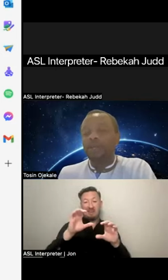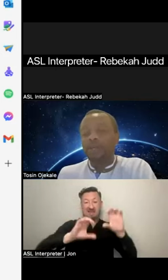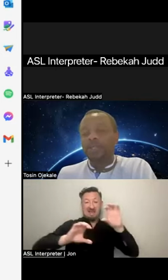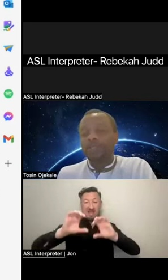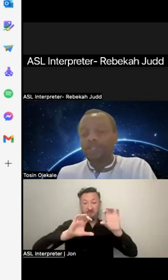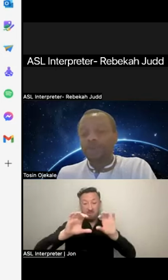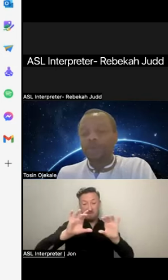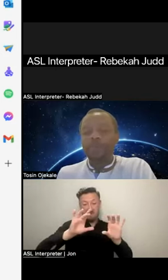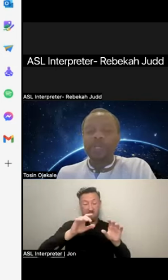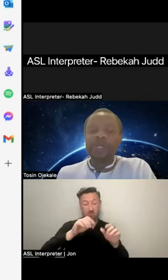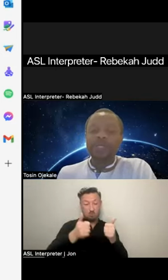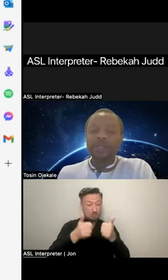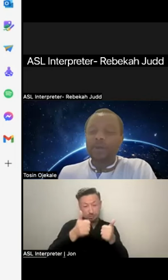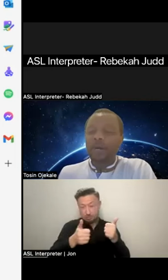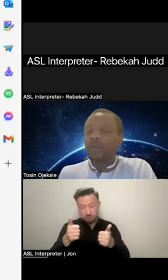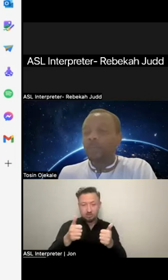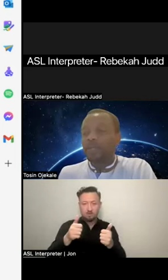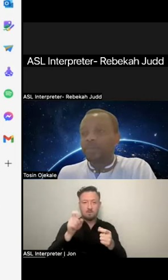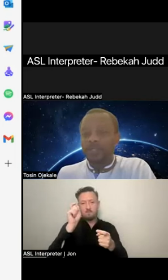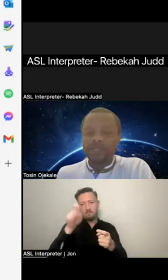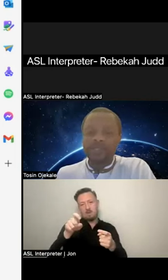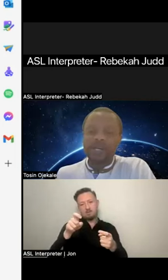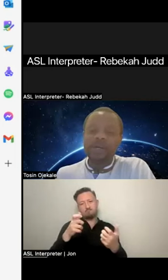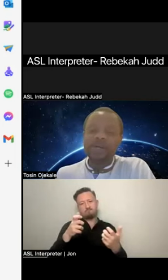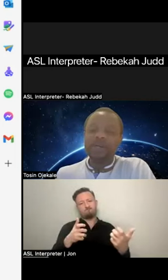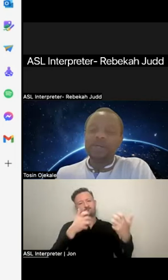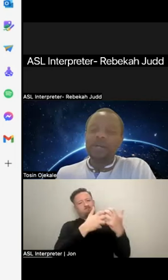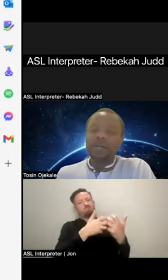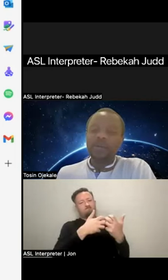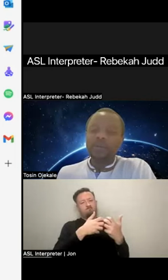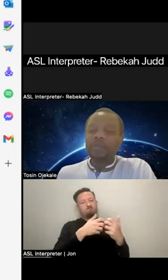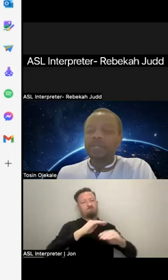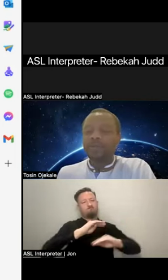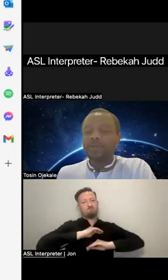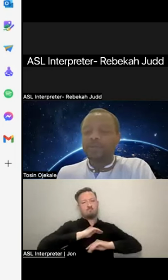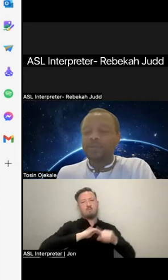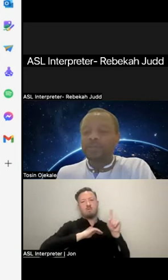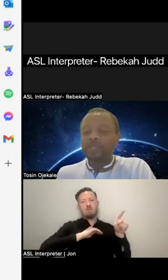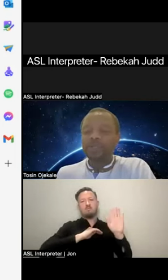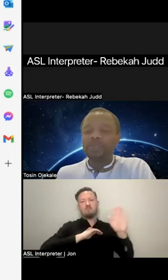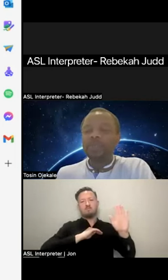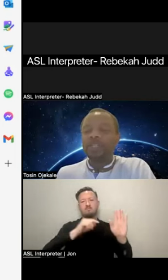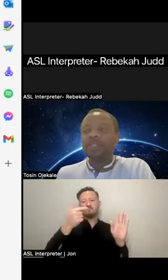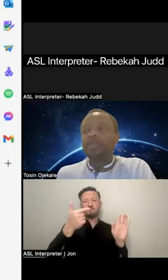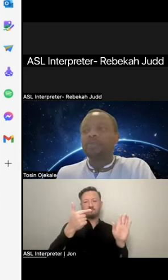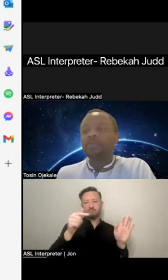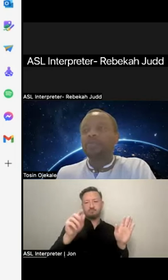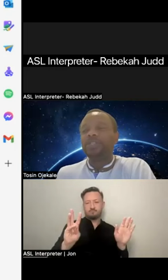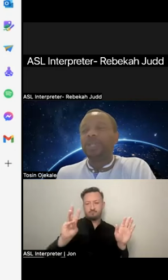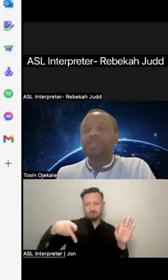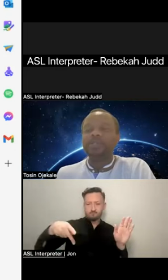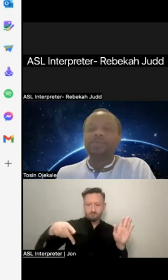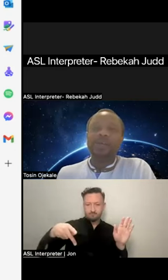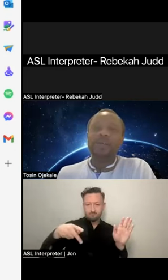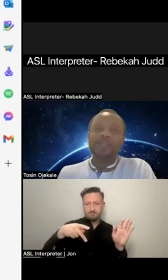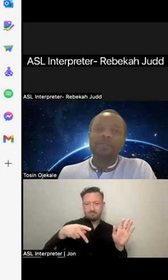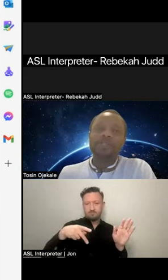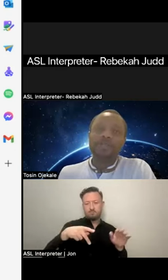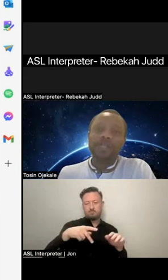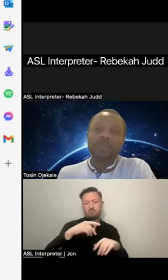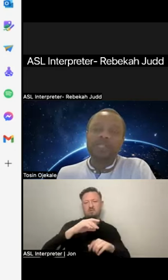ODP. GWP is global warming potential, and ODP is ozone depletion potential. So make sure that